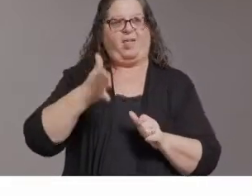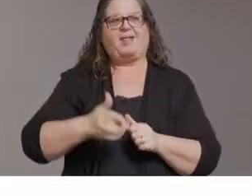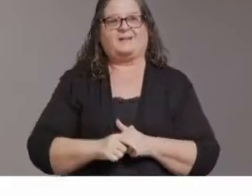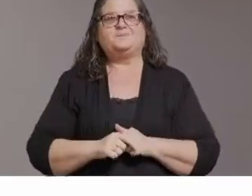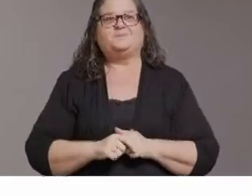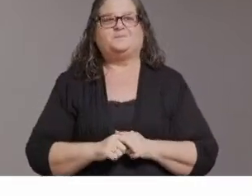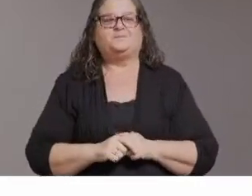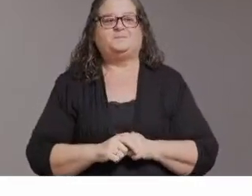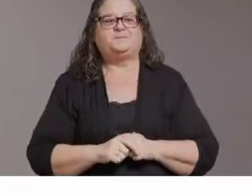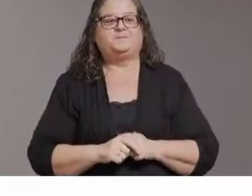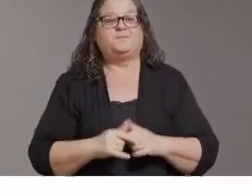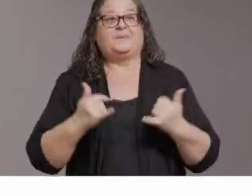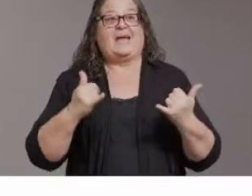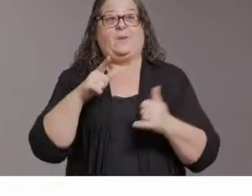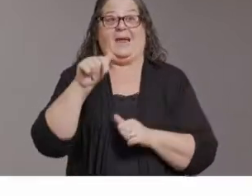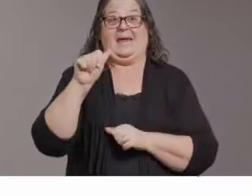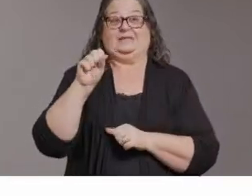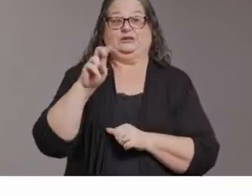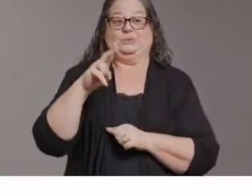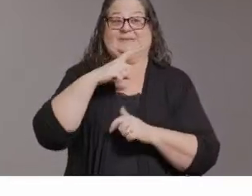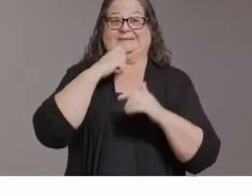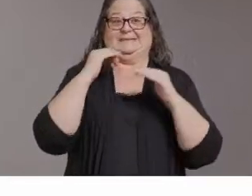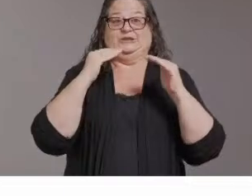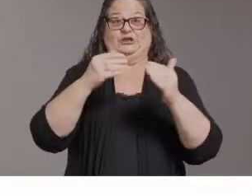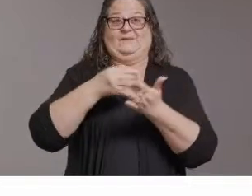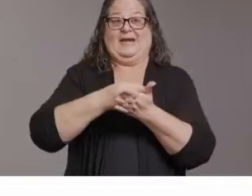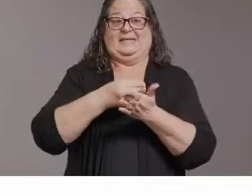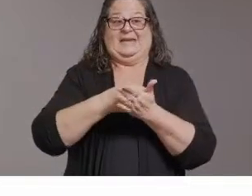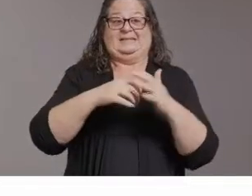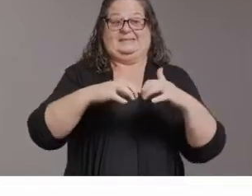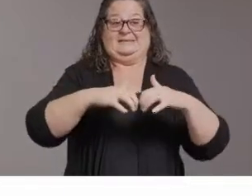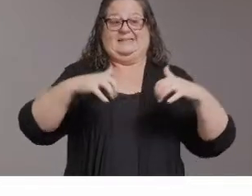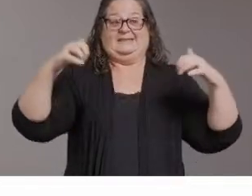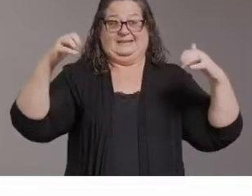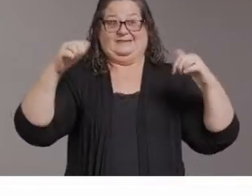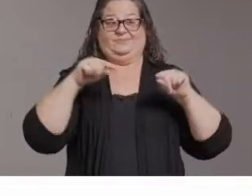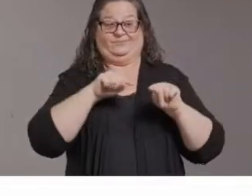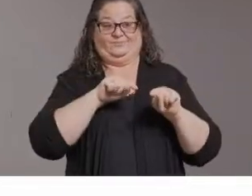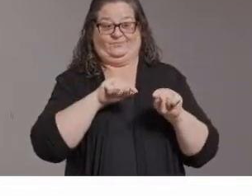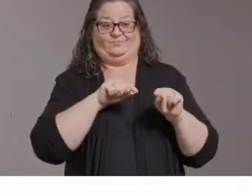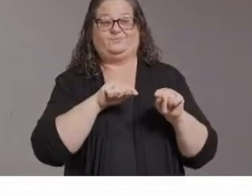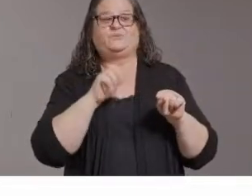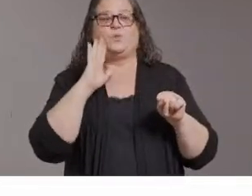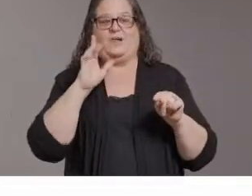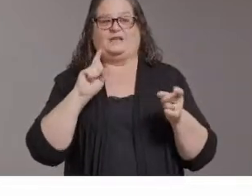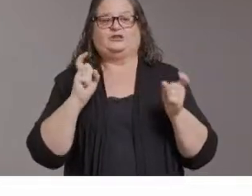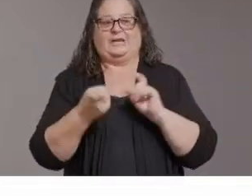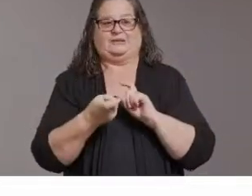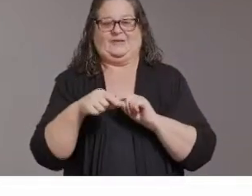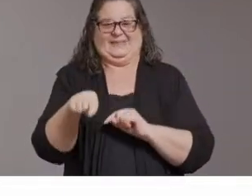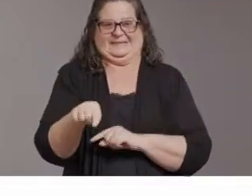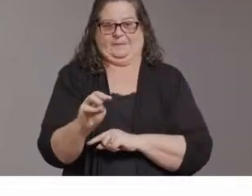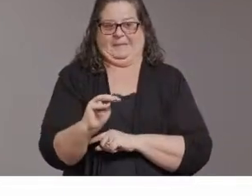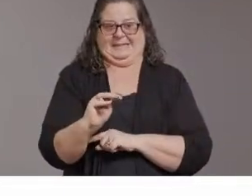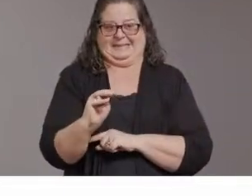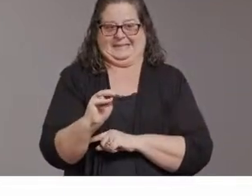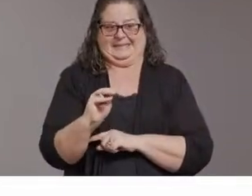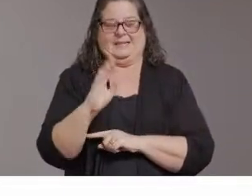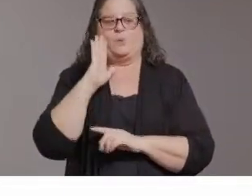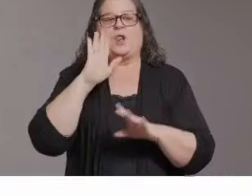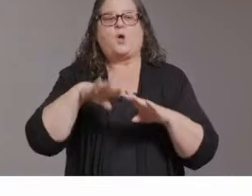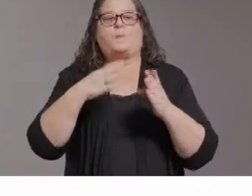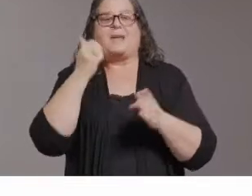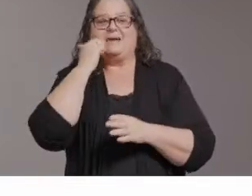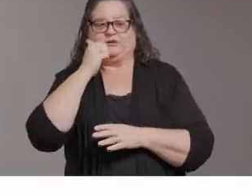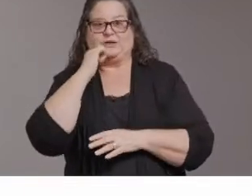Here's the ASU Desert Financial Arena. That's going to transition this coming Monday. So it will be open daily from 7 a.m.